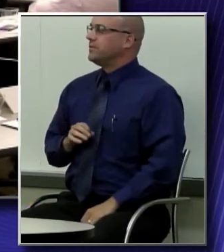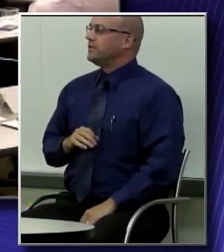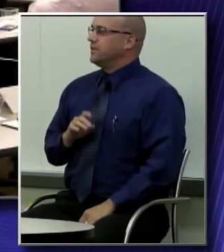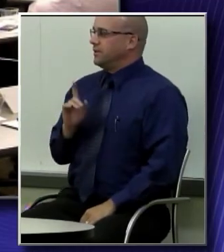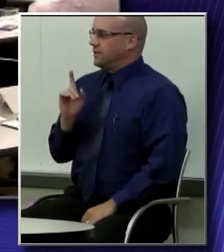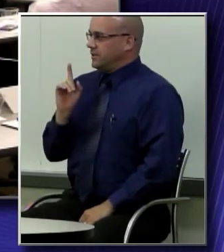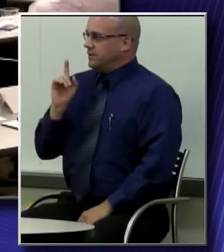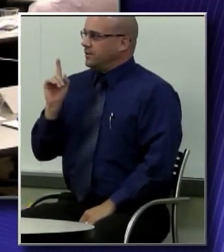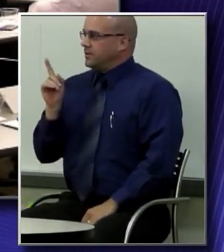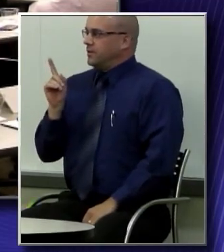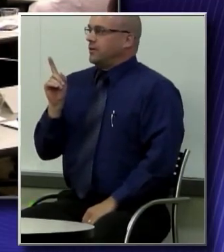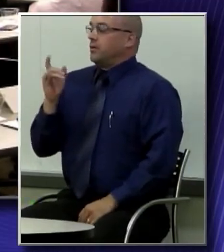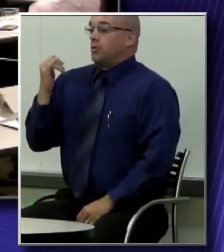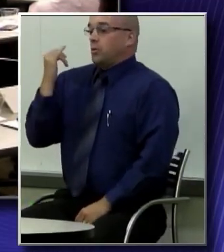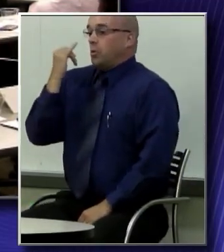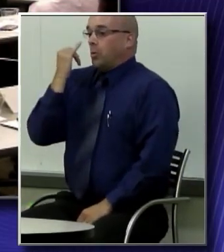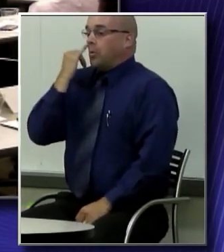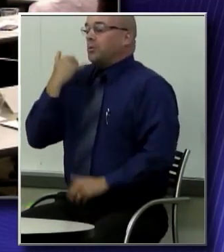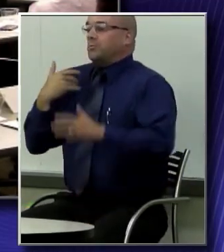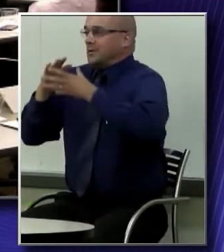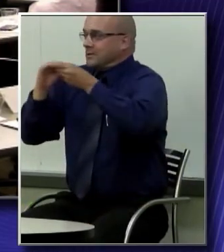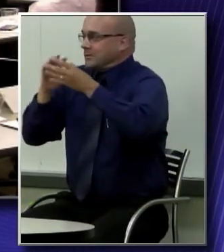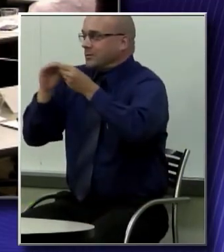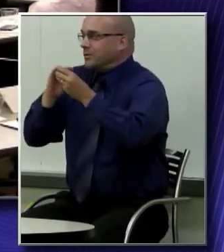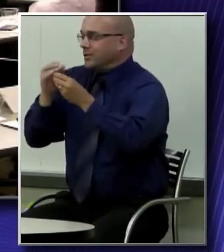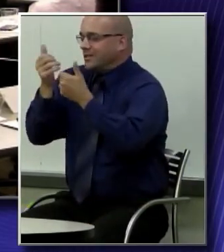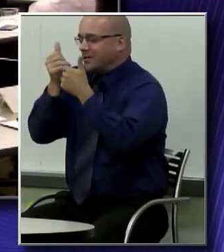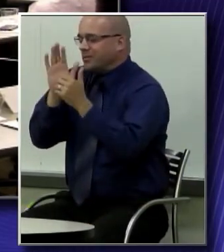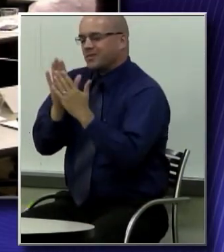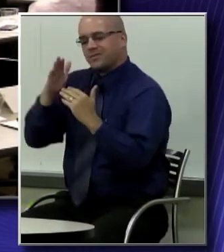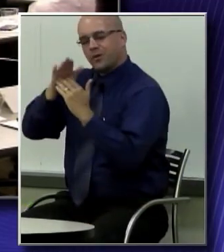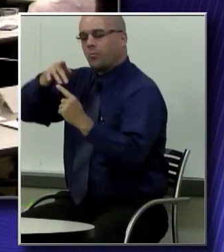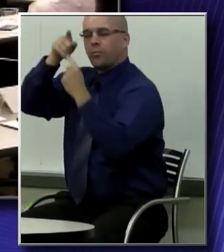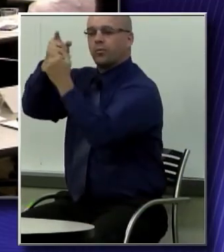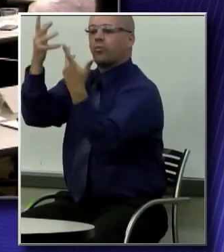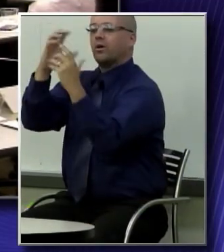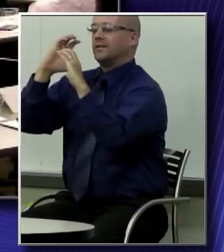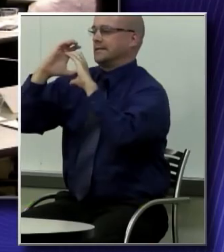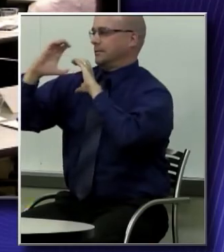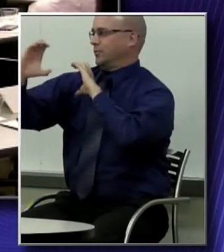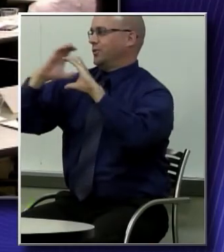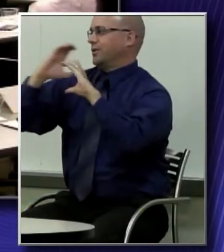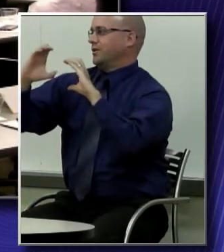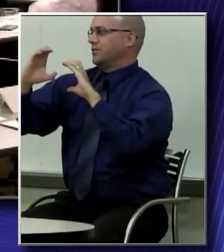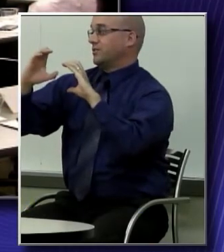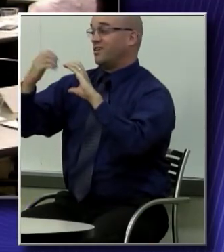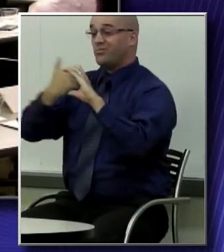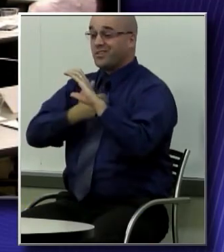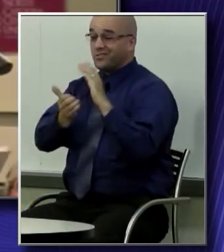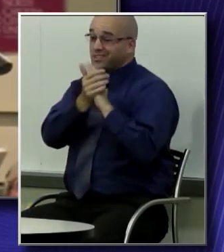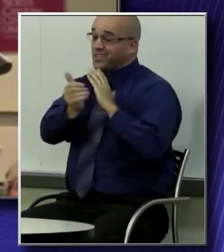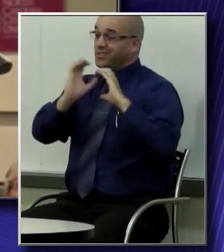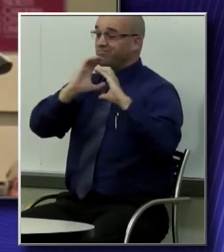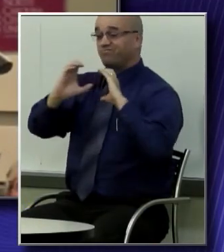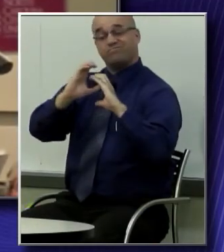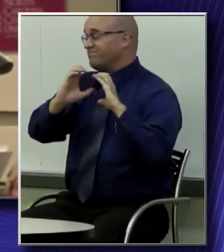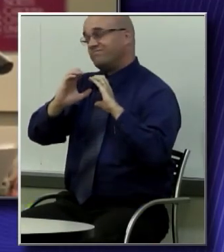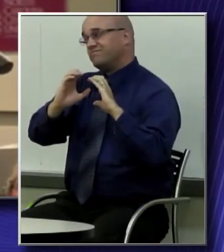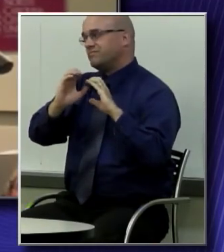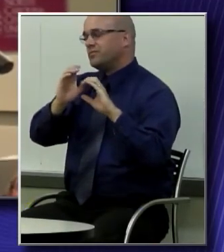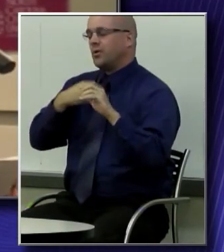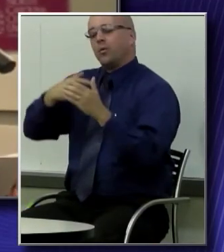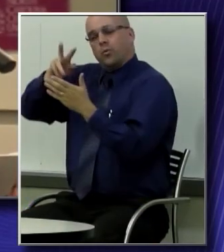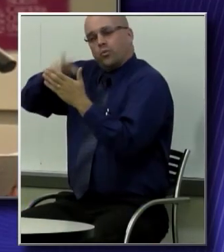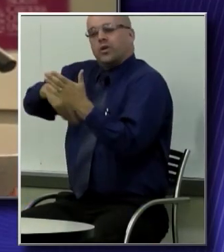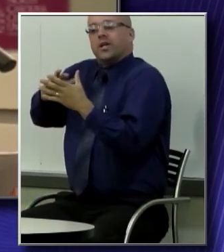If you take nothing else from what I say, communication. And since I'm not a great communicator, I'm going to read from slightly prepared